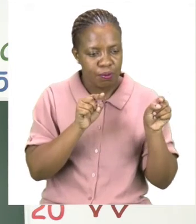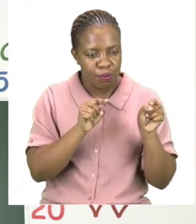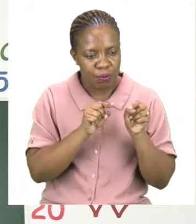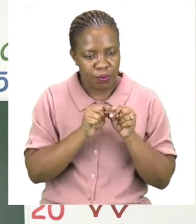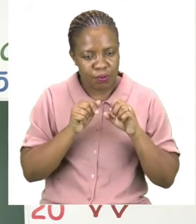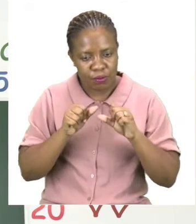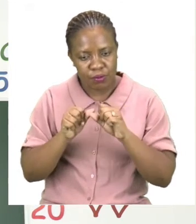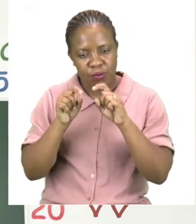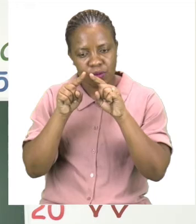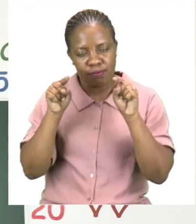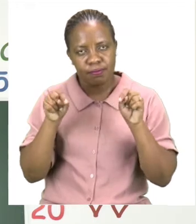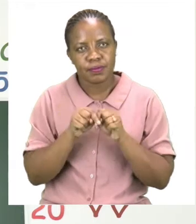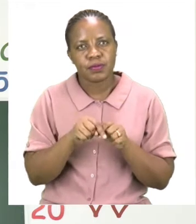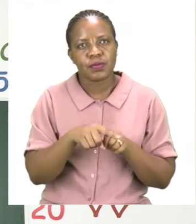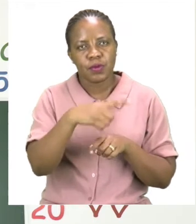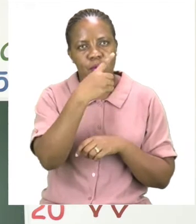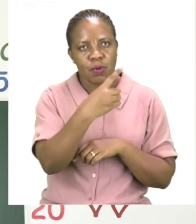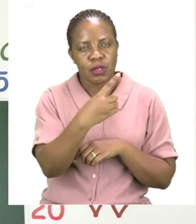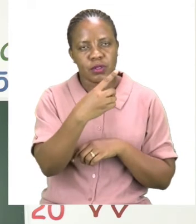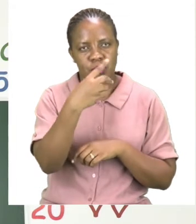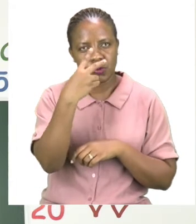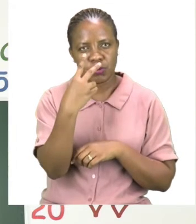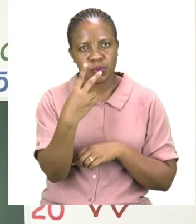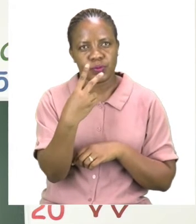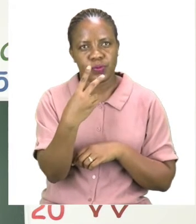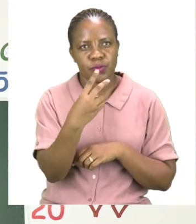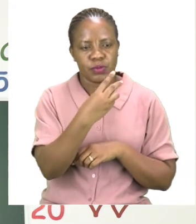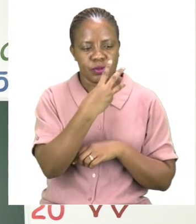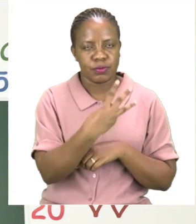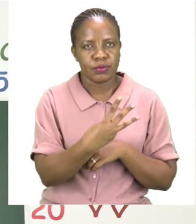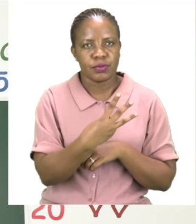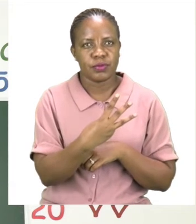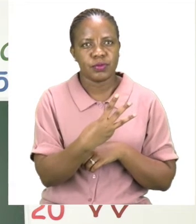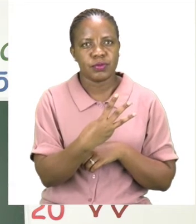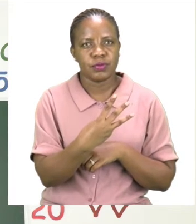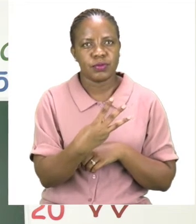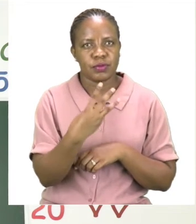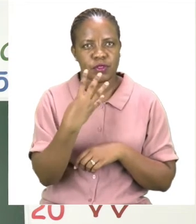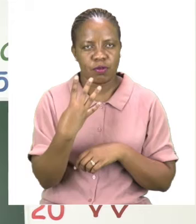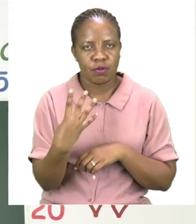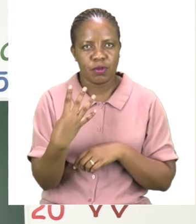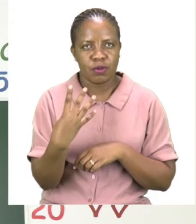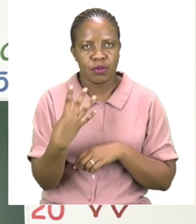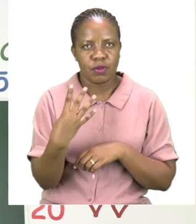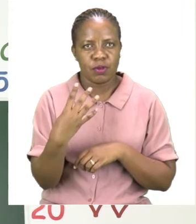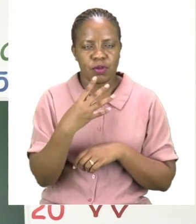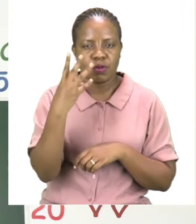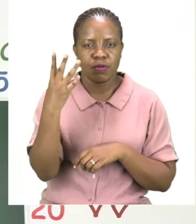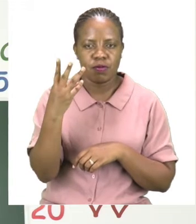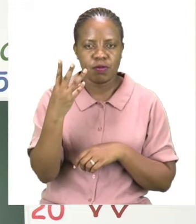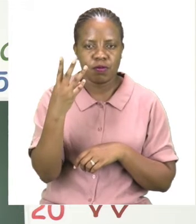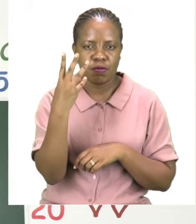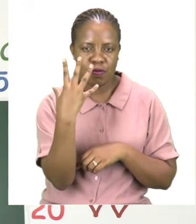go. 1, 2, 3, 4,